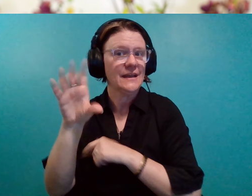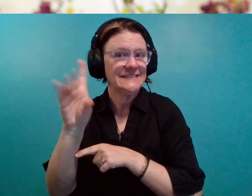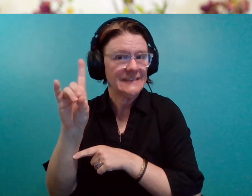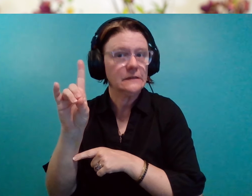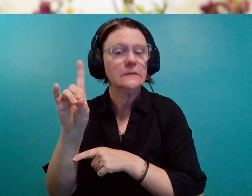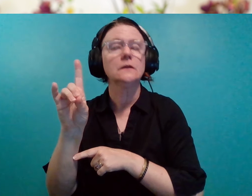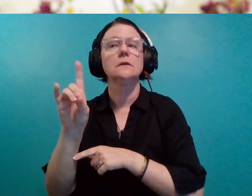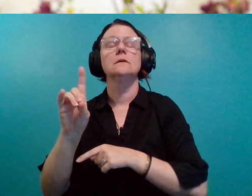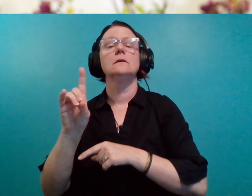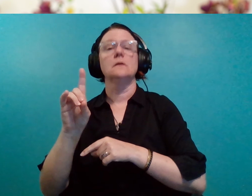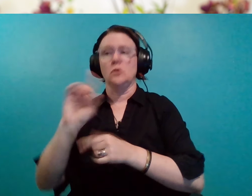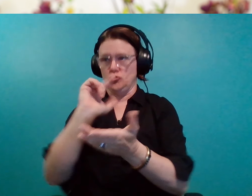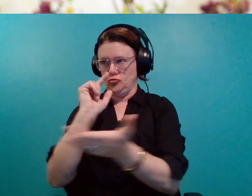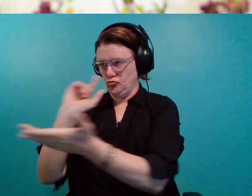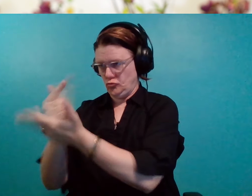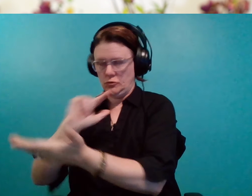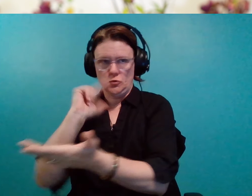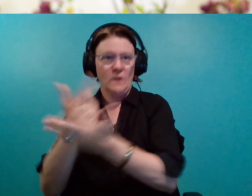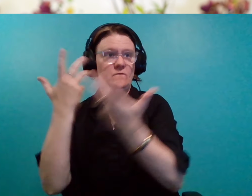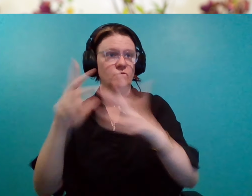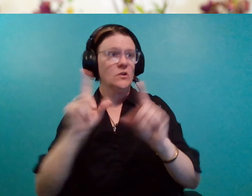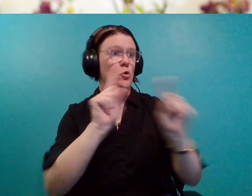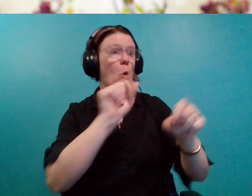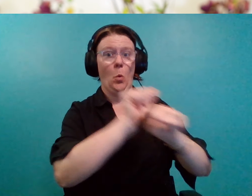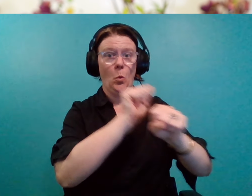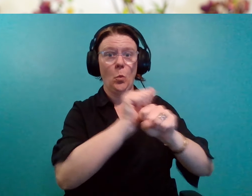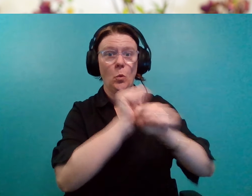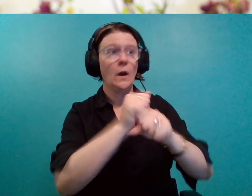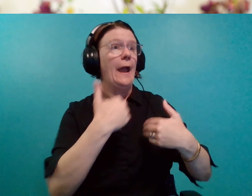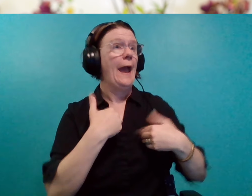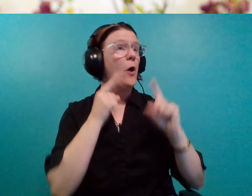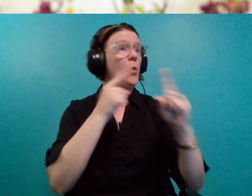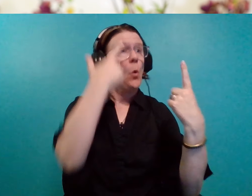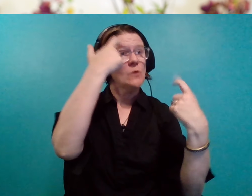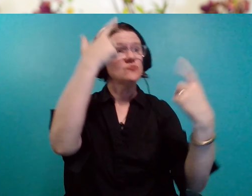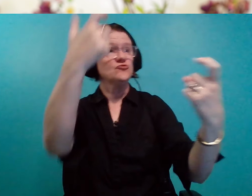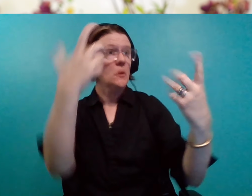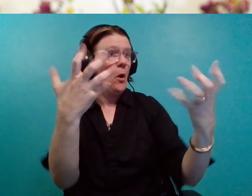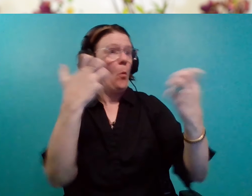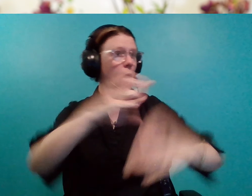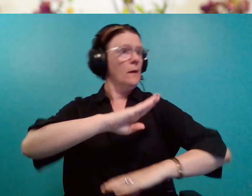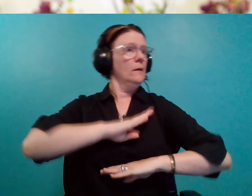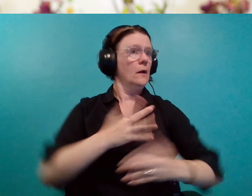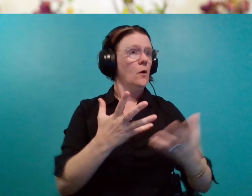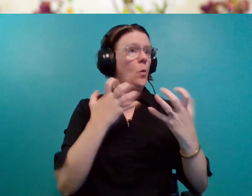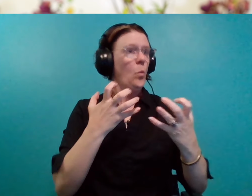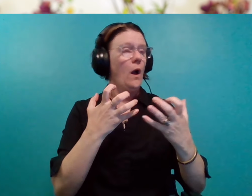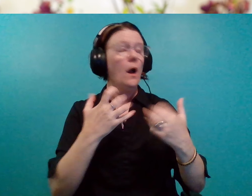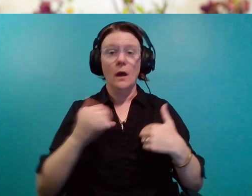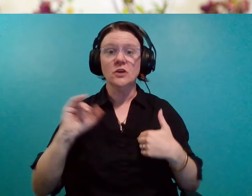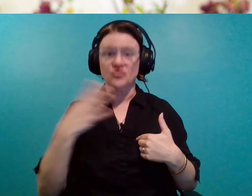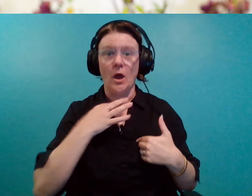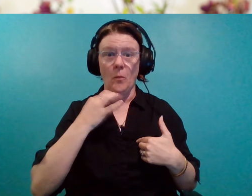when I entered the workforce and I had these goals and dreams to be fulfilled,